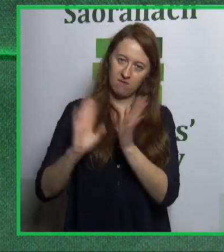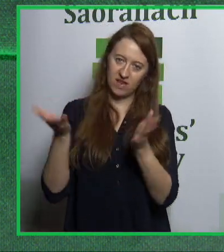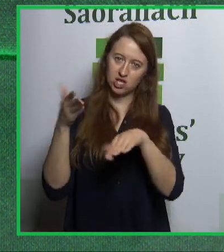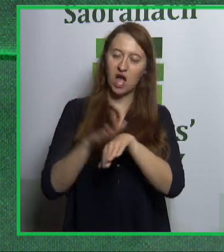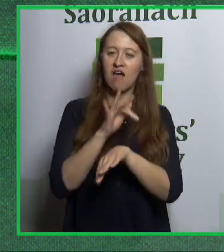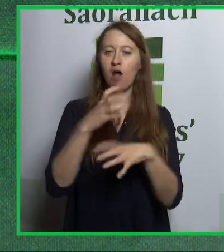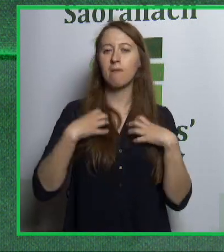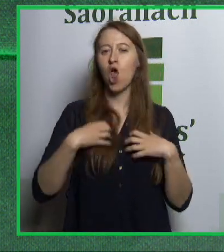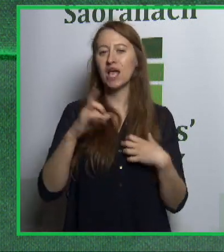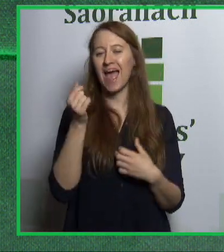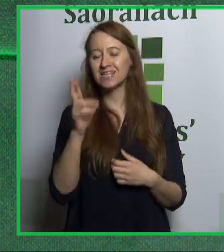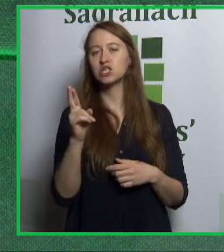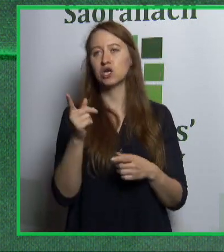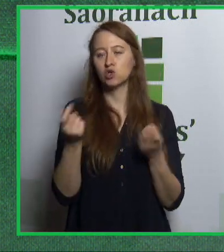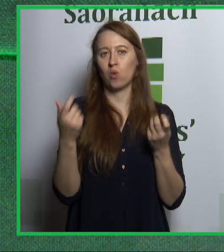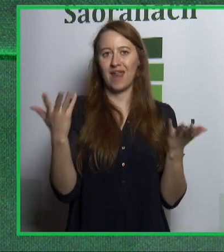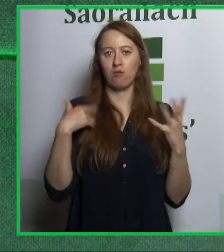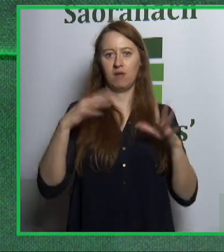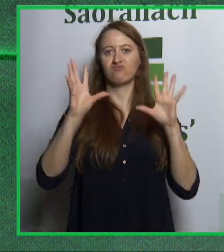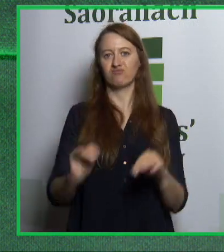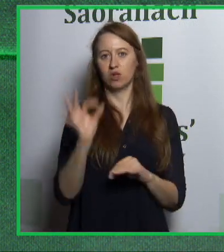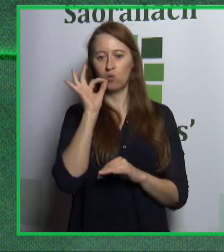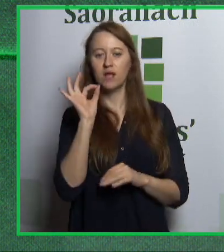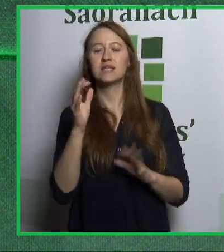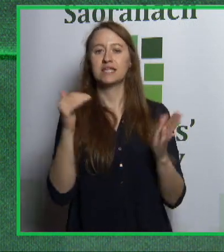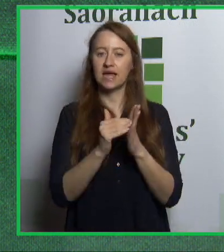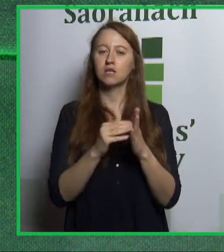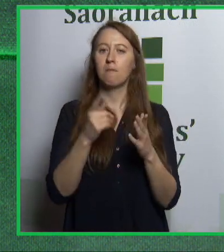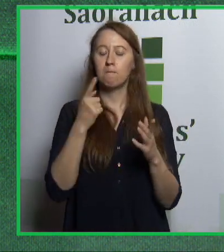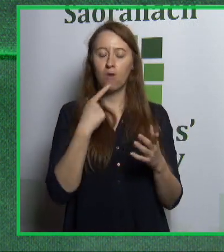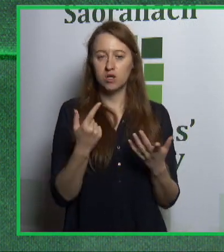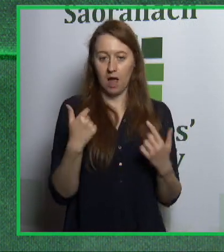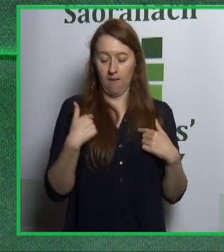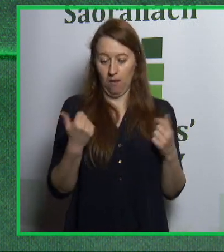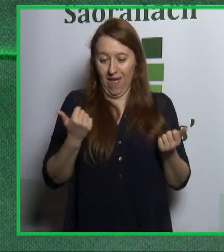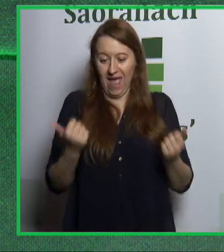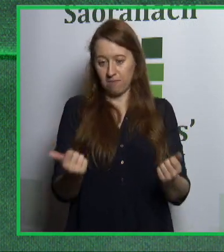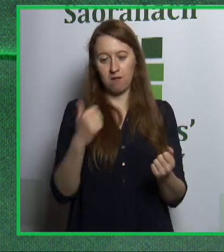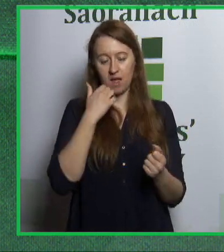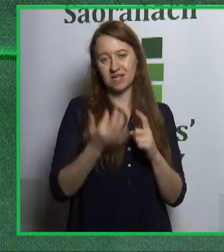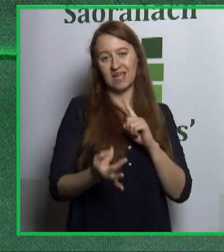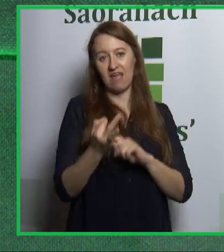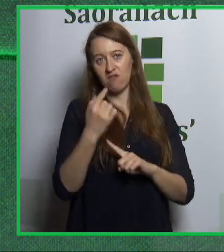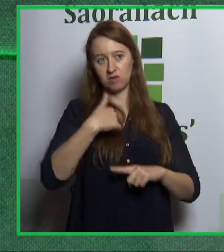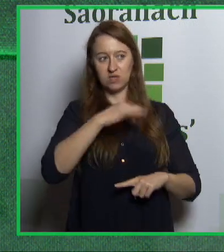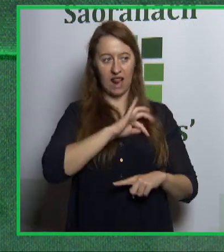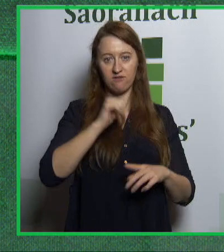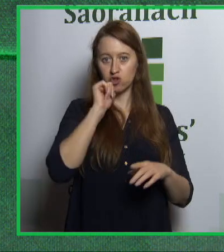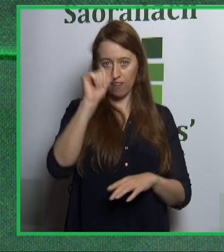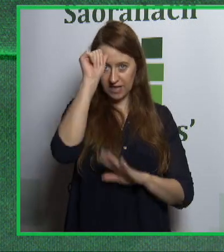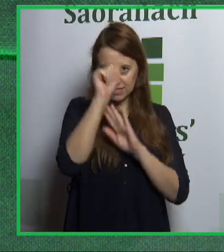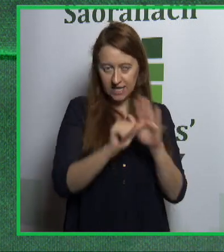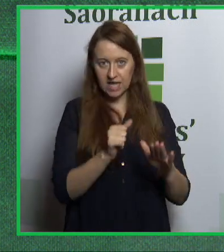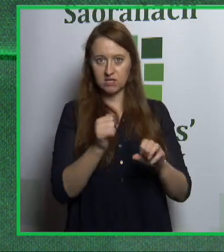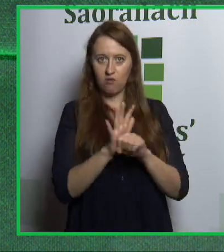can see why you would do that, because if you have a mental health issue and you don't have the skills or the skills to articulate it,